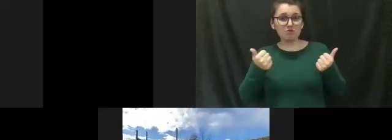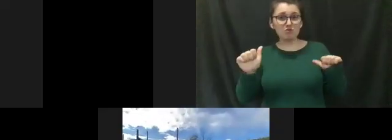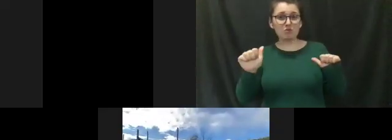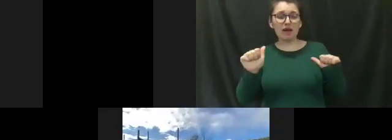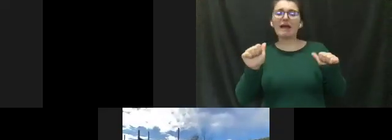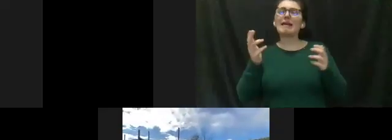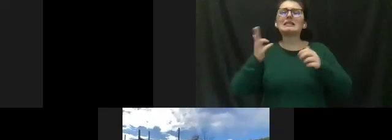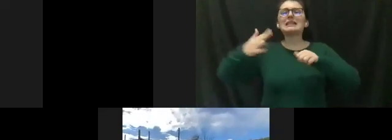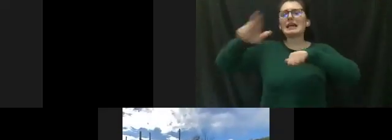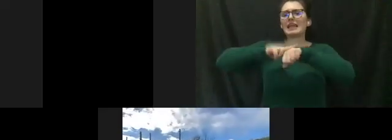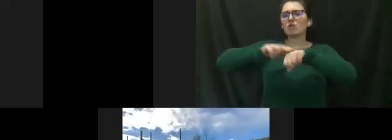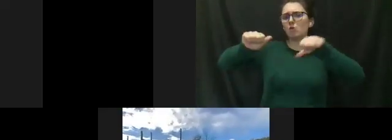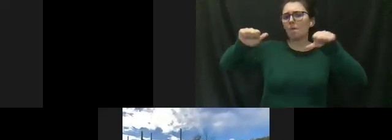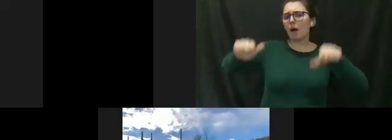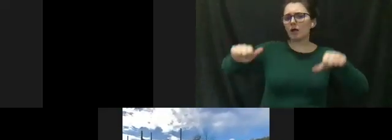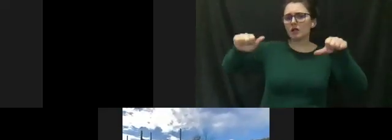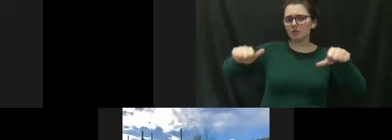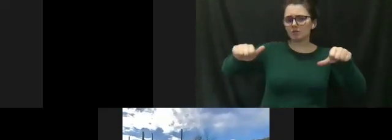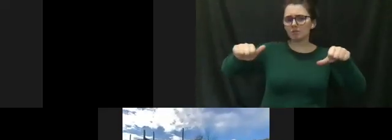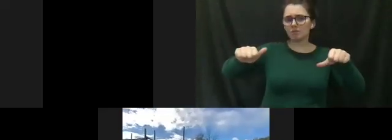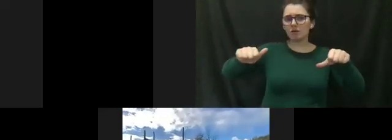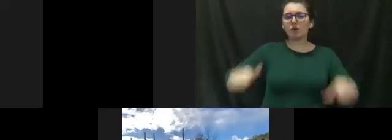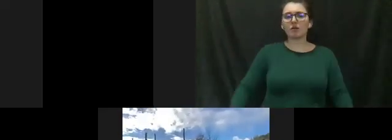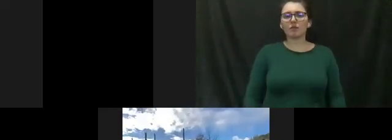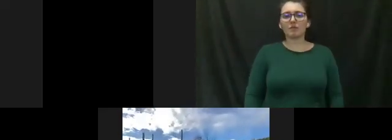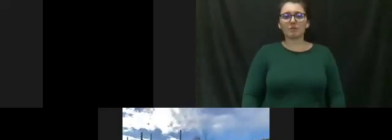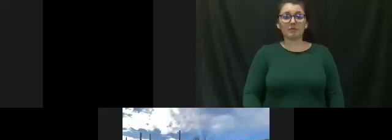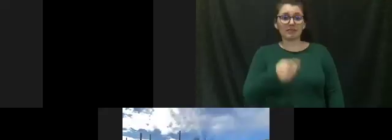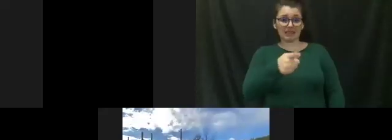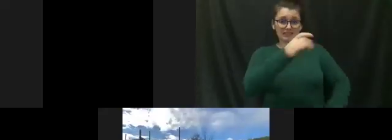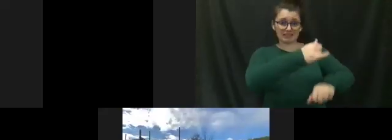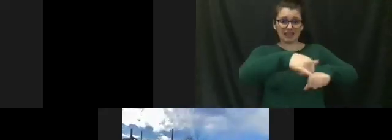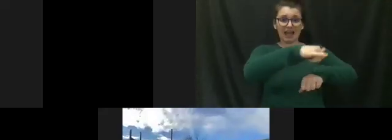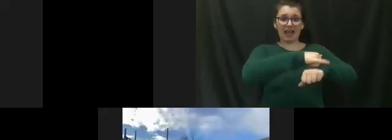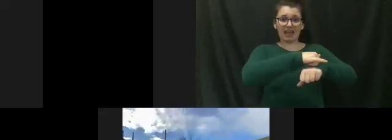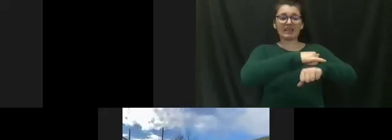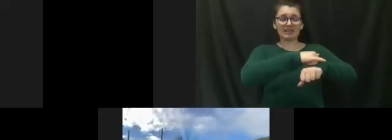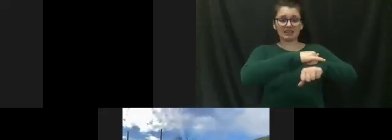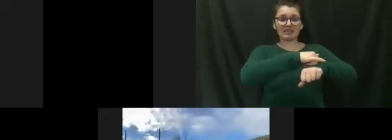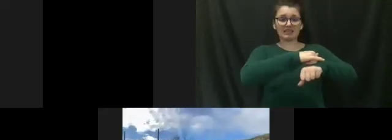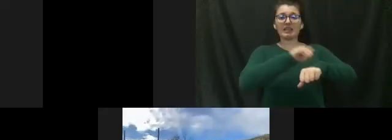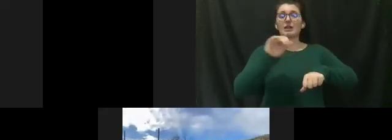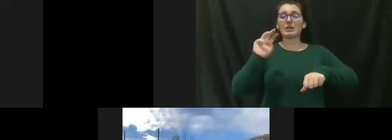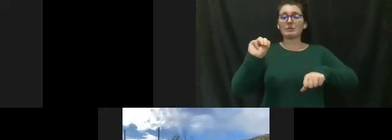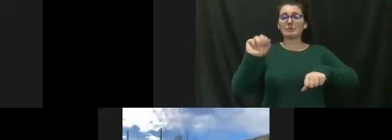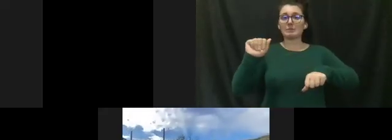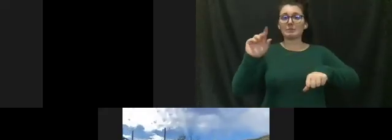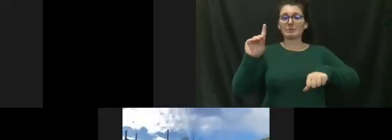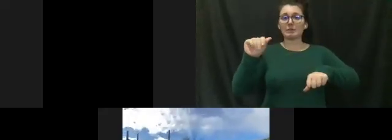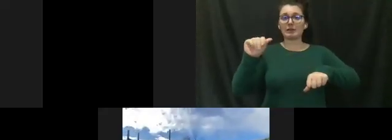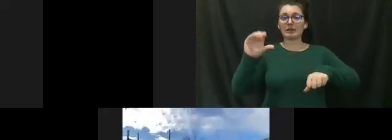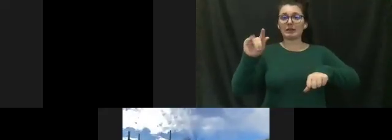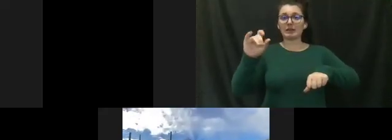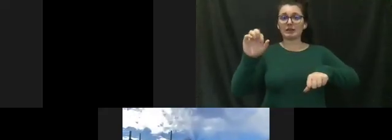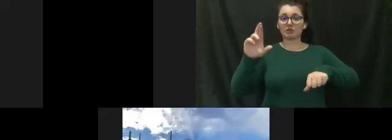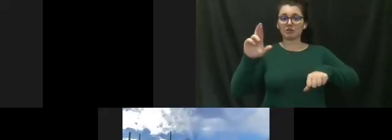as possible. So lemurs are from Madagascar, an island right off of Africa, and they live primarily in the